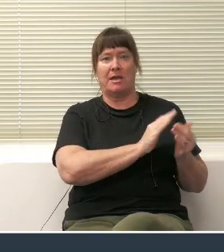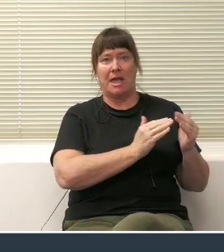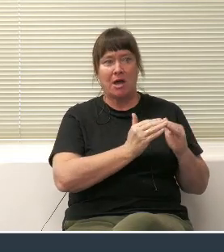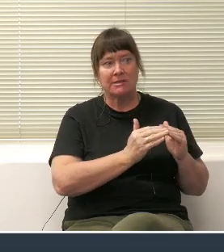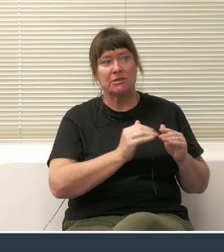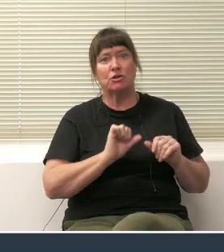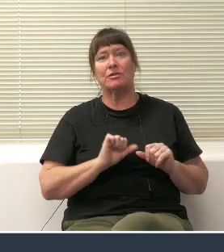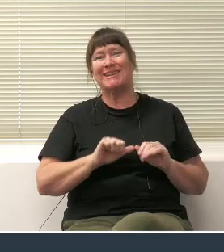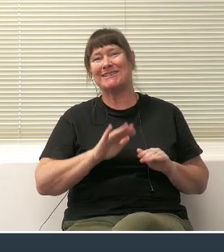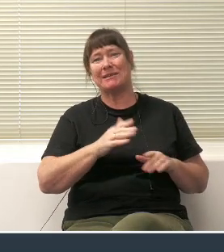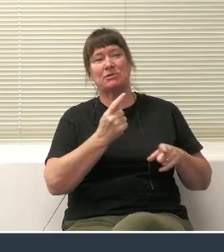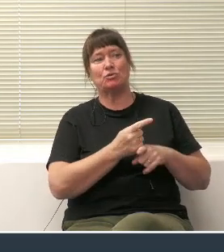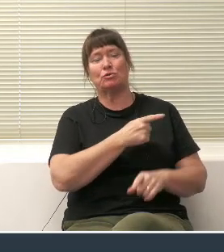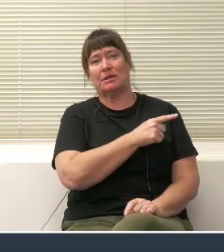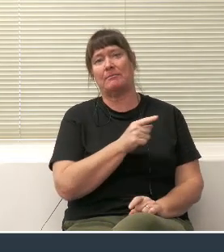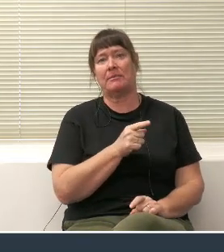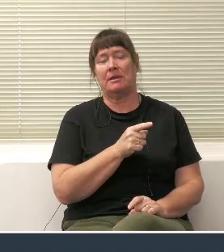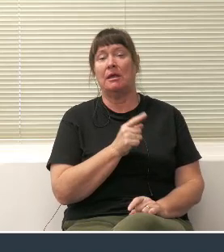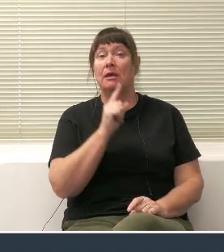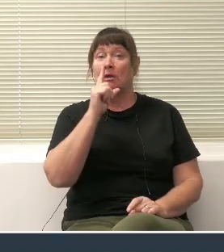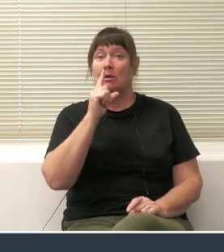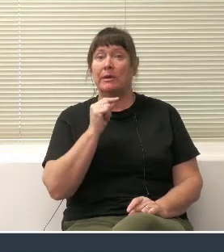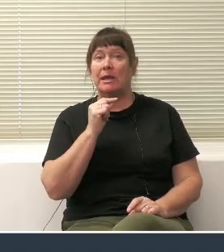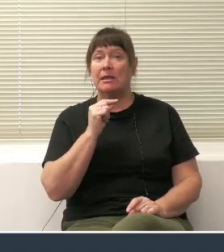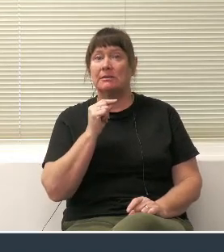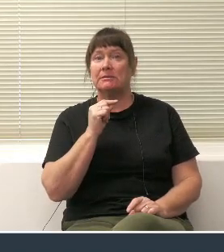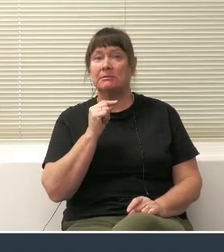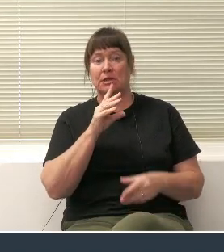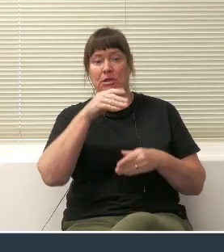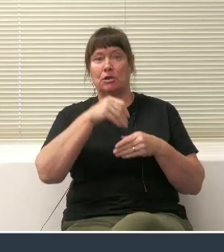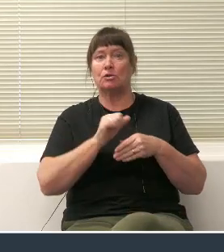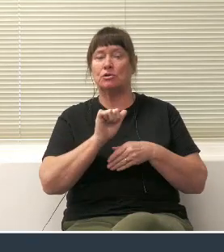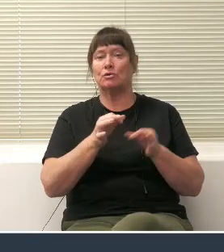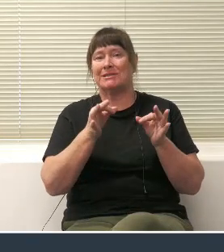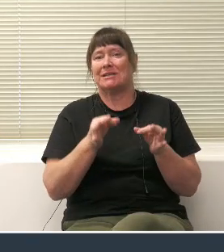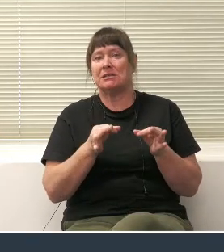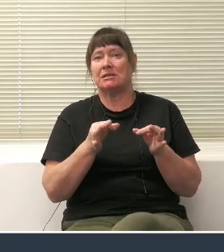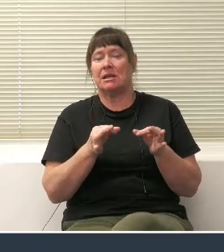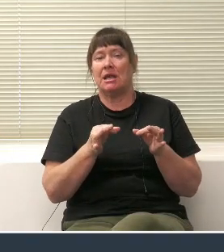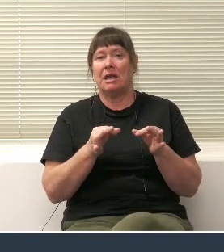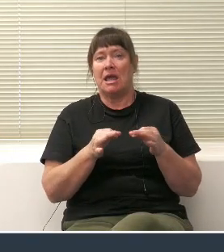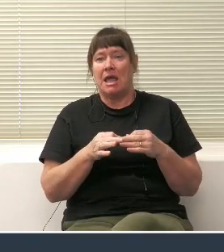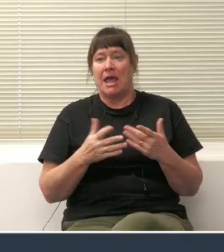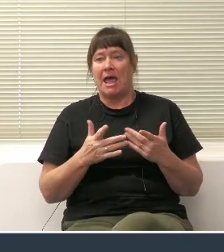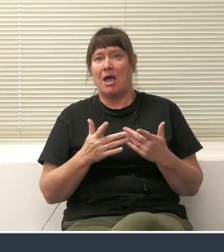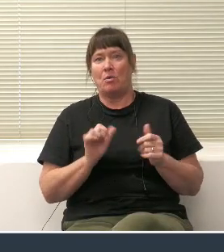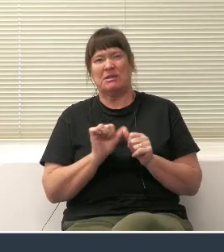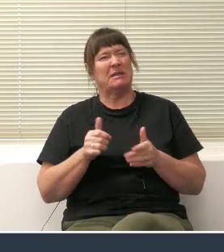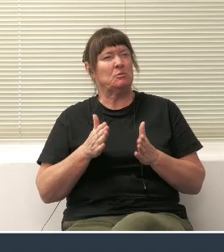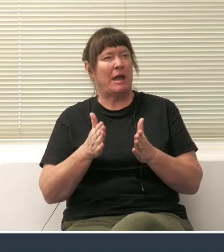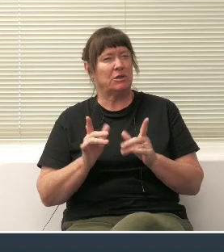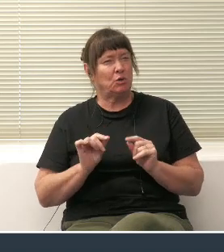market. And that's something that can be indicated in your decision on the 3-year plan, how we best go about doing